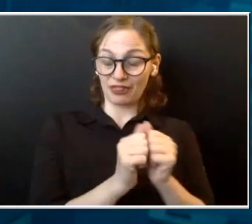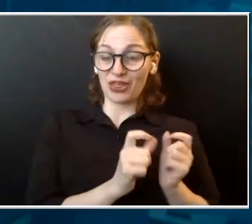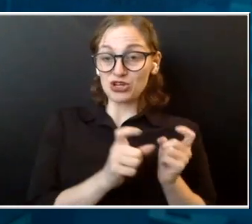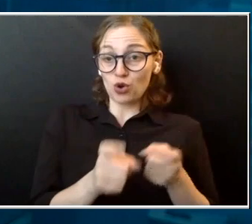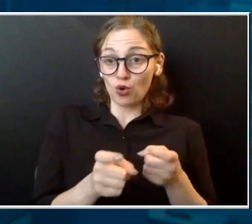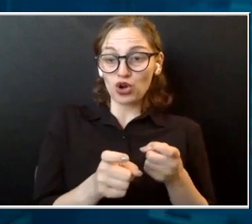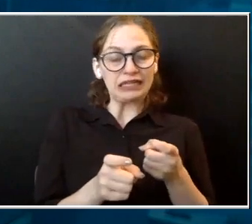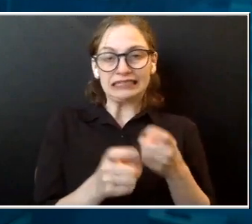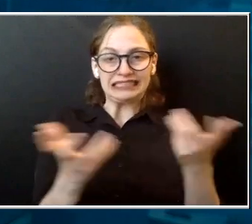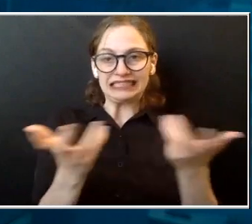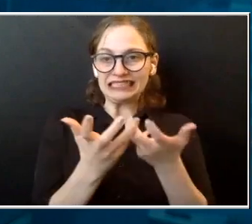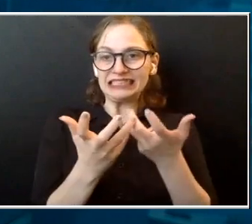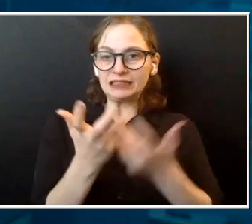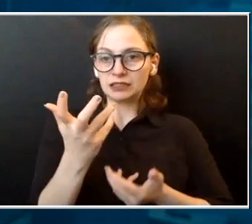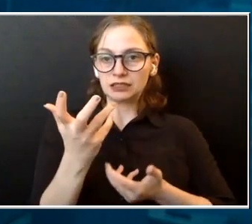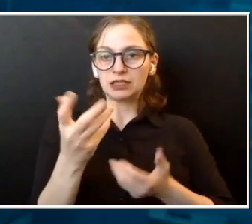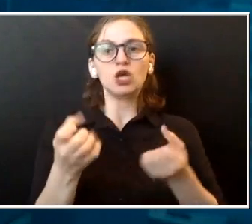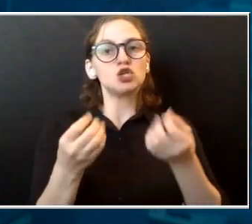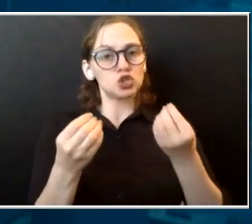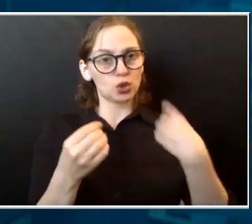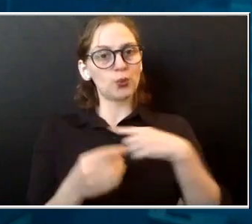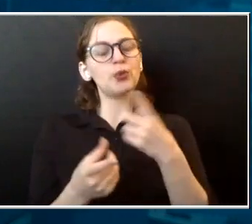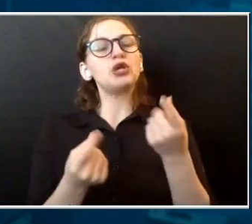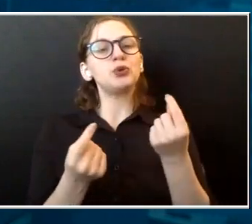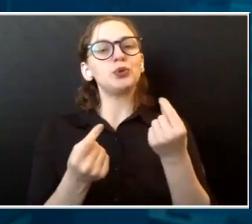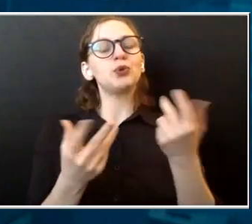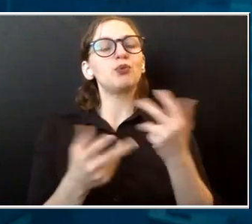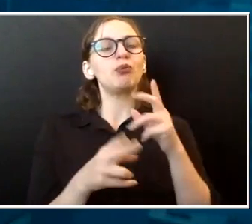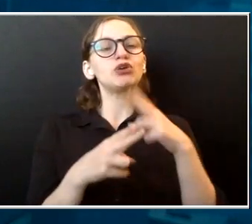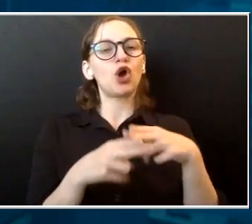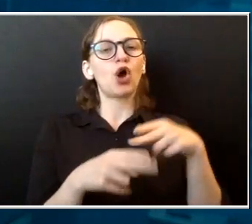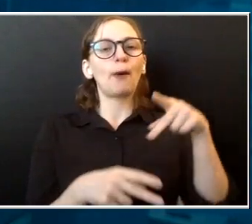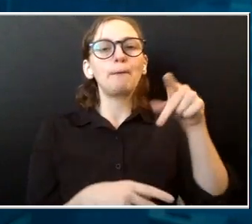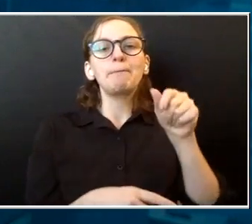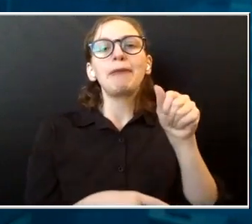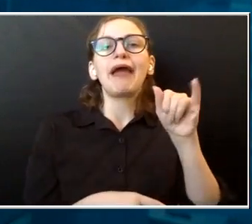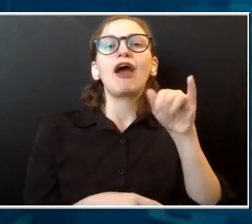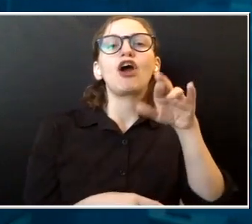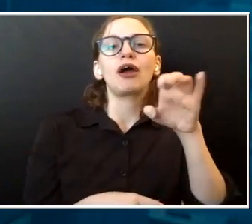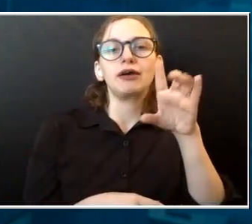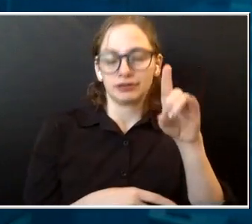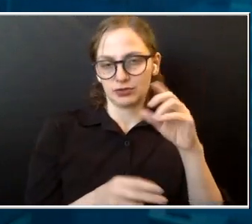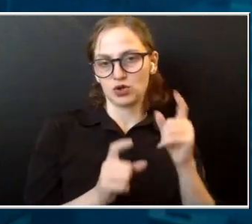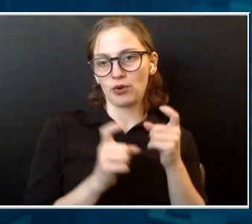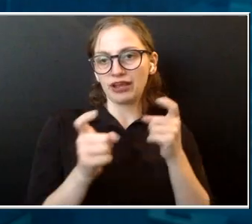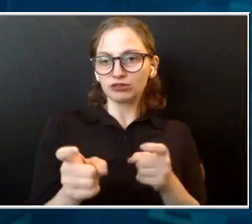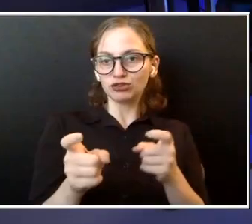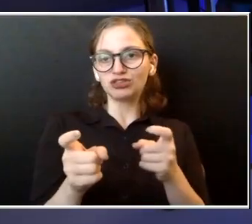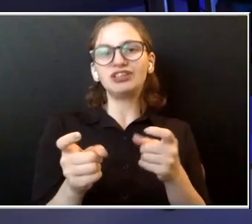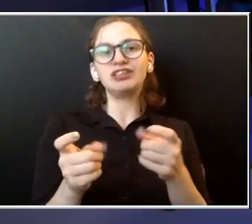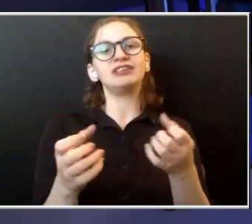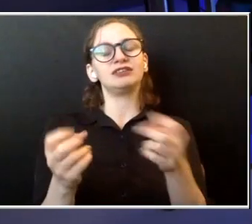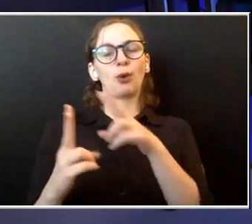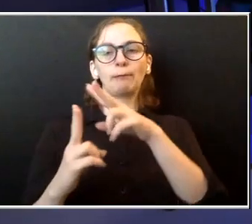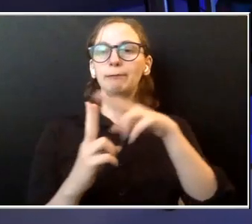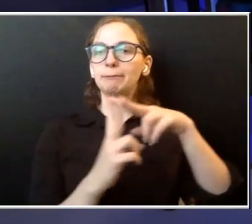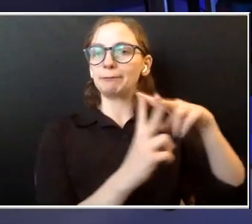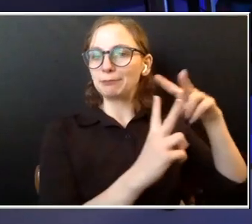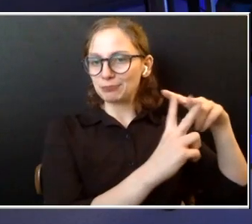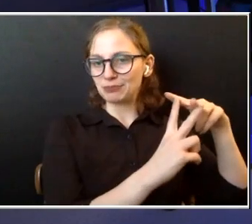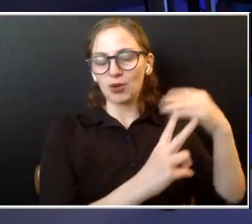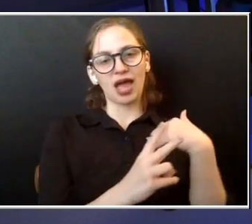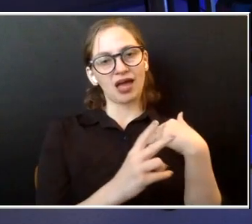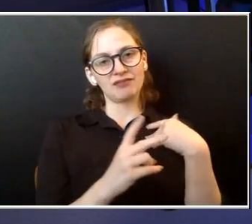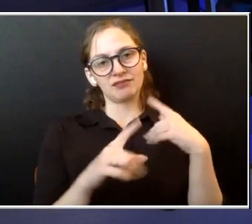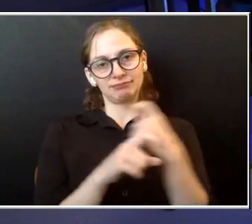chains and so forth. So we do our very best, and we have a whole infrastructure behind us that helps us get that done. Okay, you mentioned something like about a great